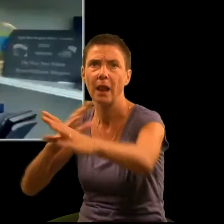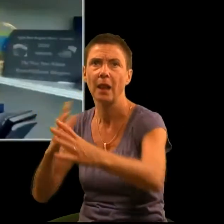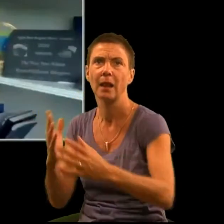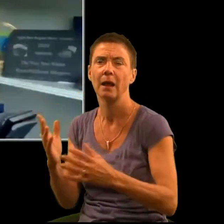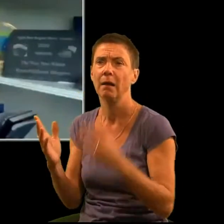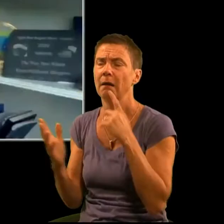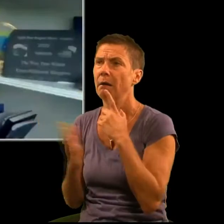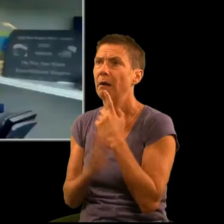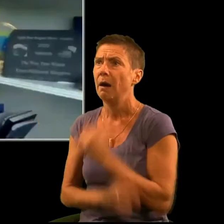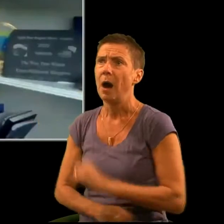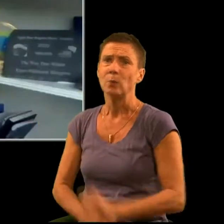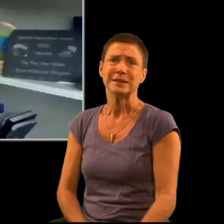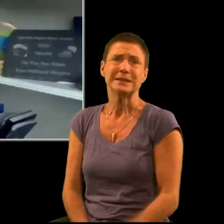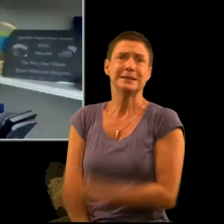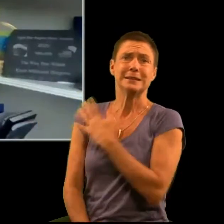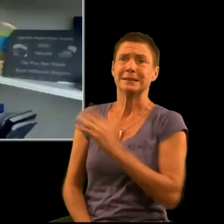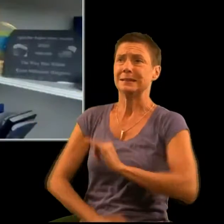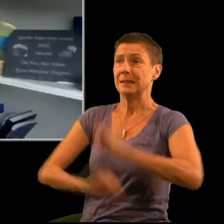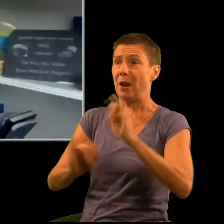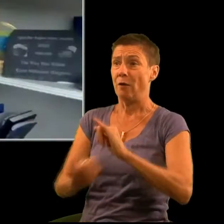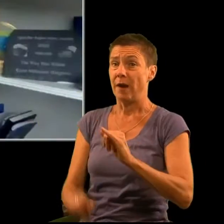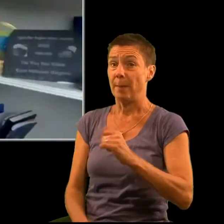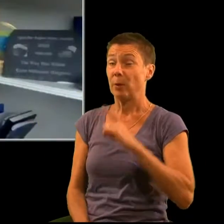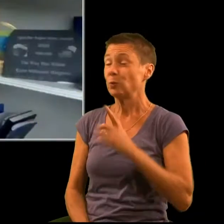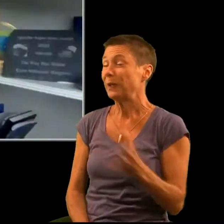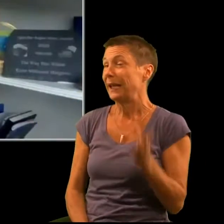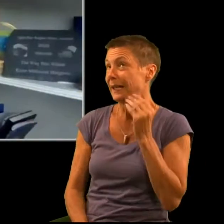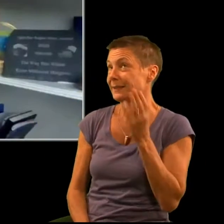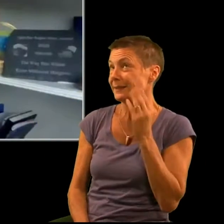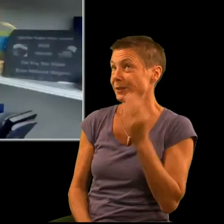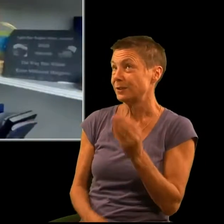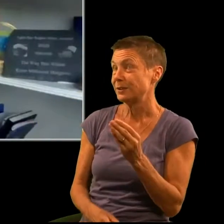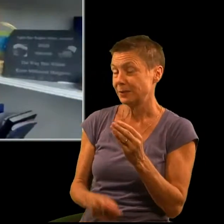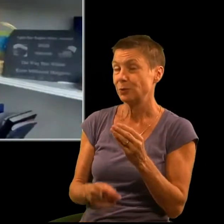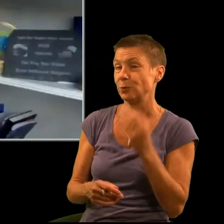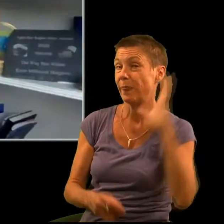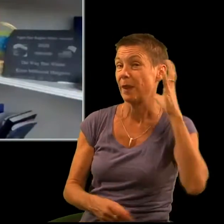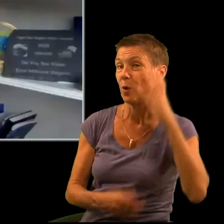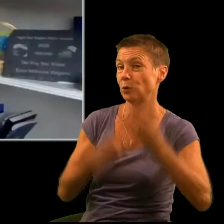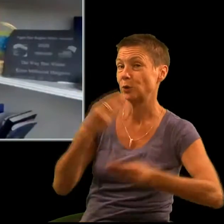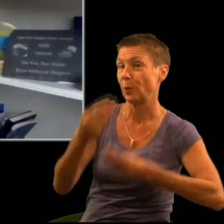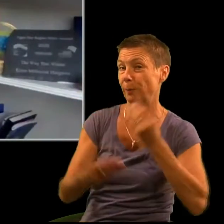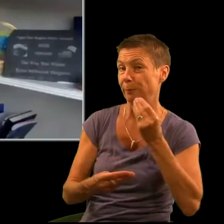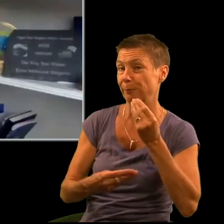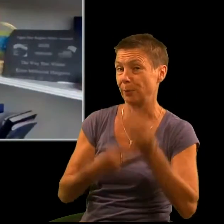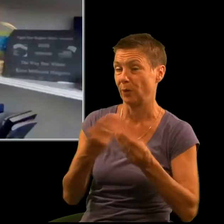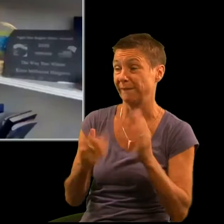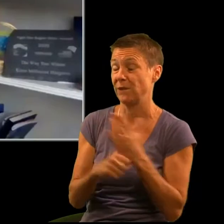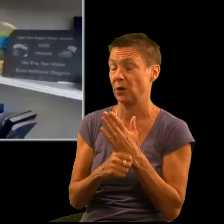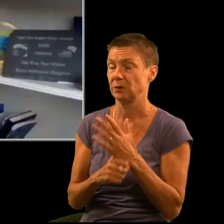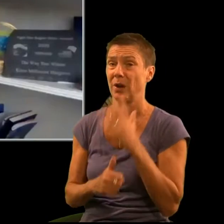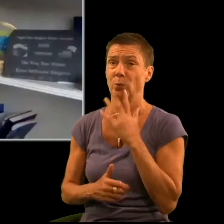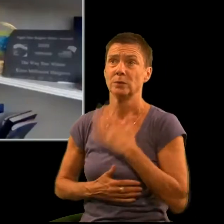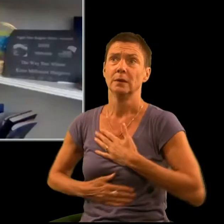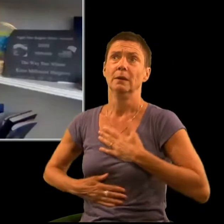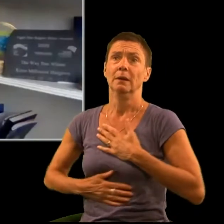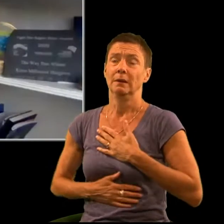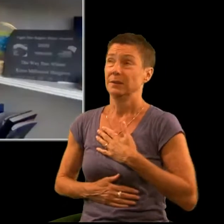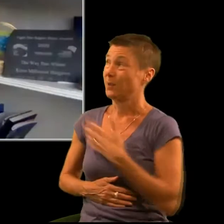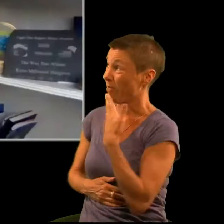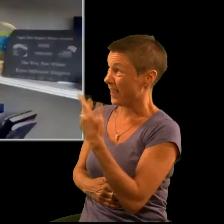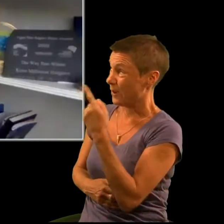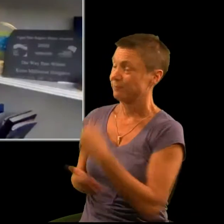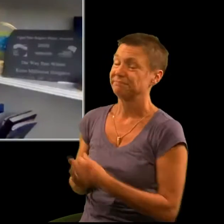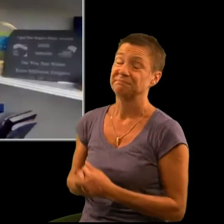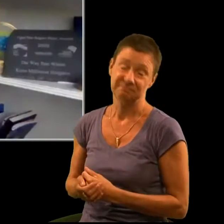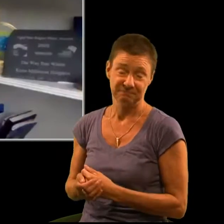that terrified me and my brother, because we listened to the audiobook initially and it was traumatizing. So thank you.